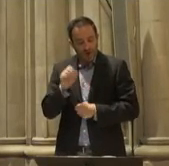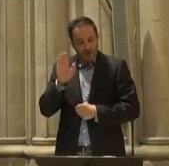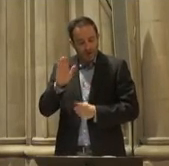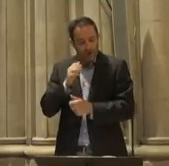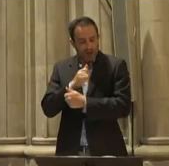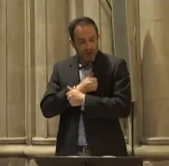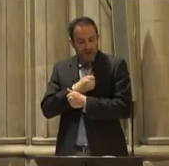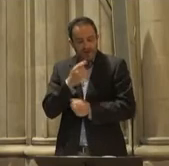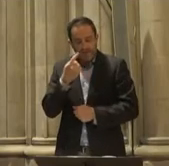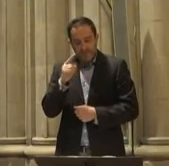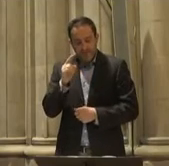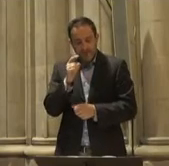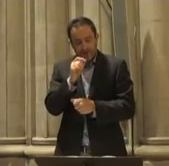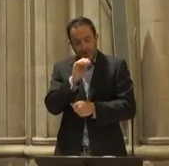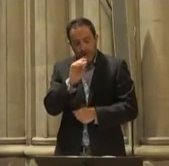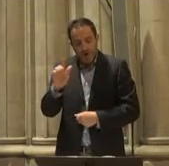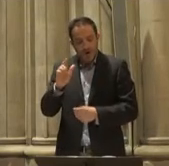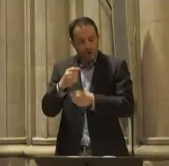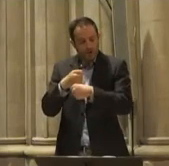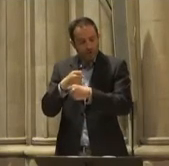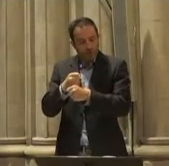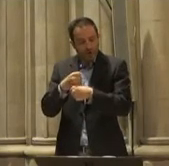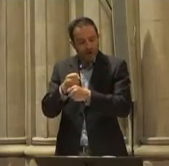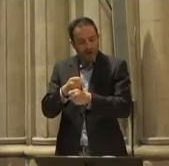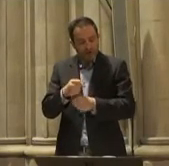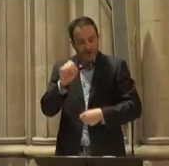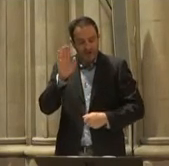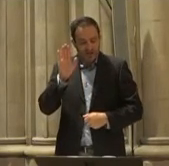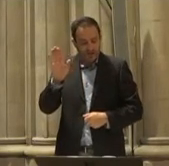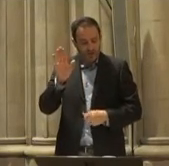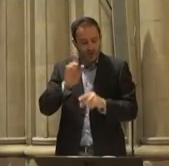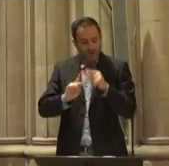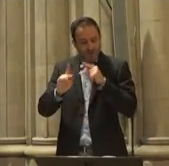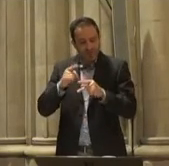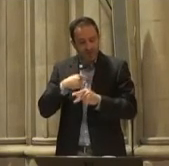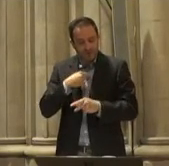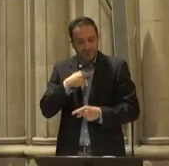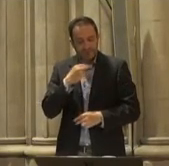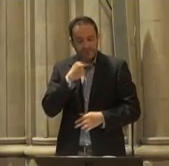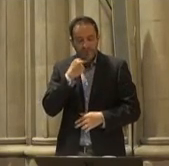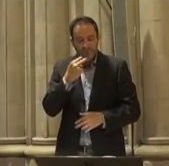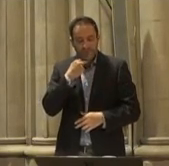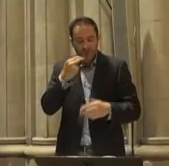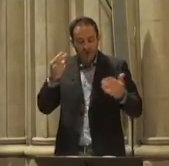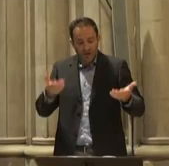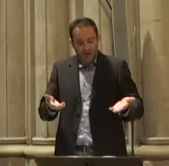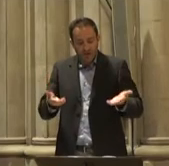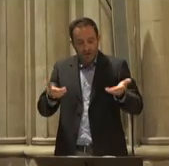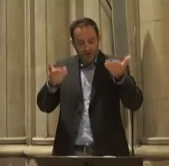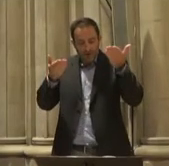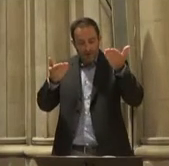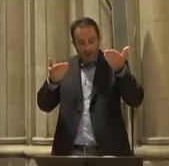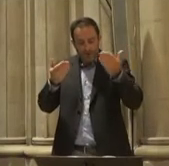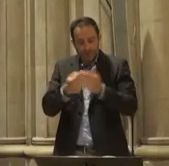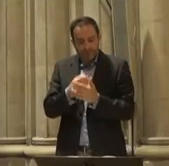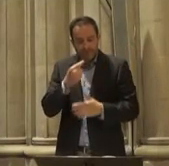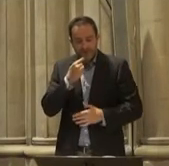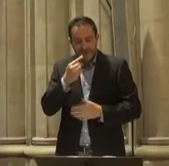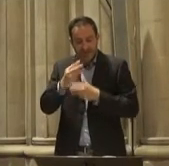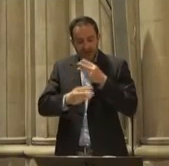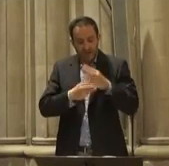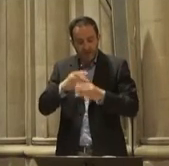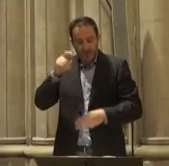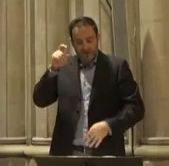all creation. As your people, we lift our voices, gathering the world's needs into